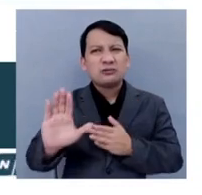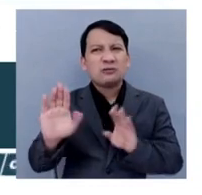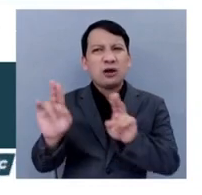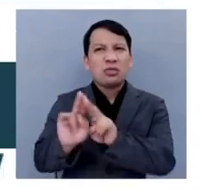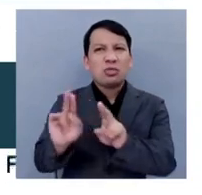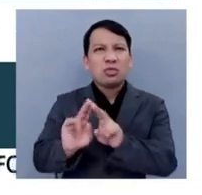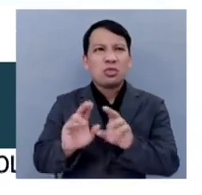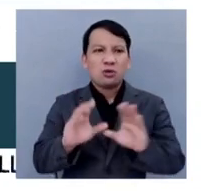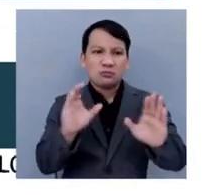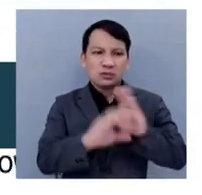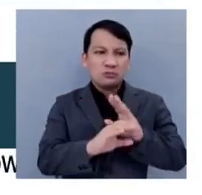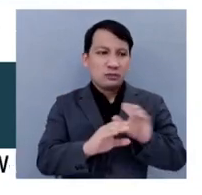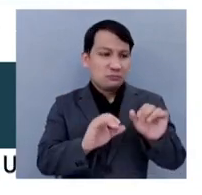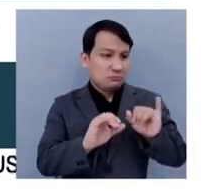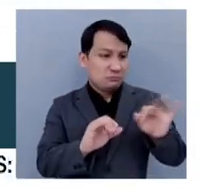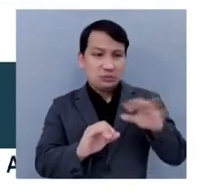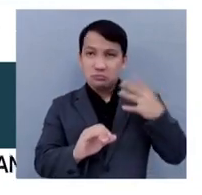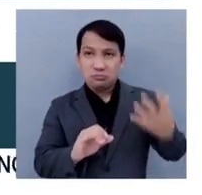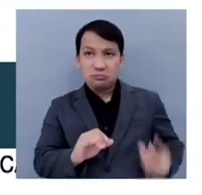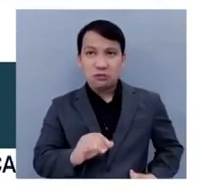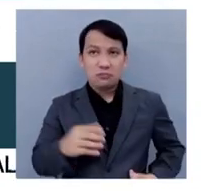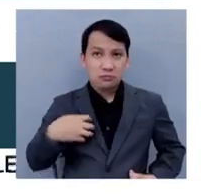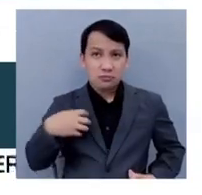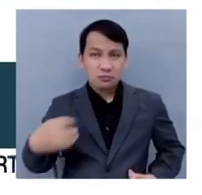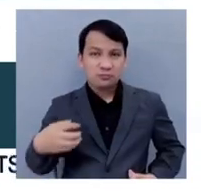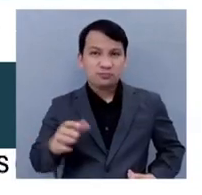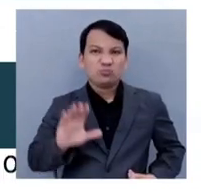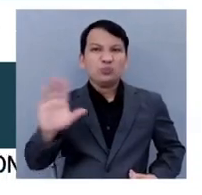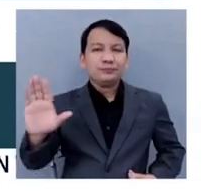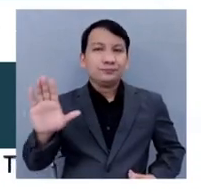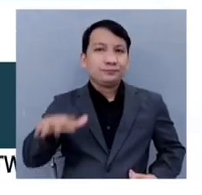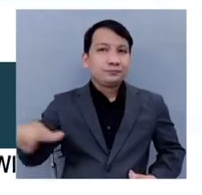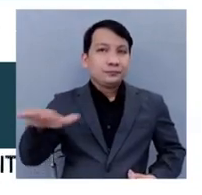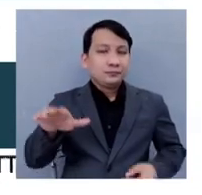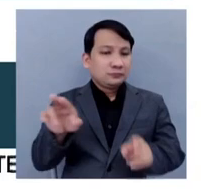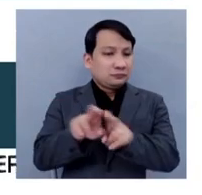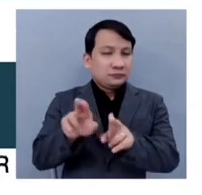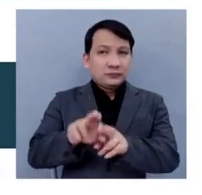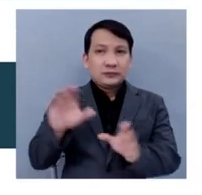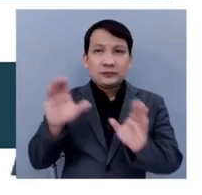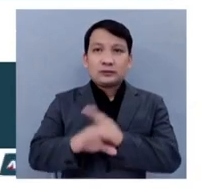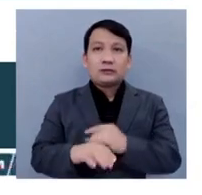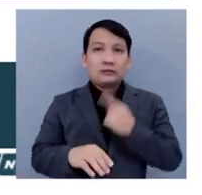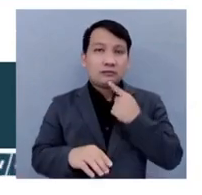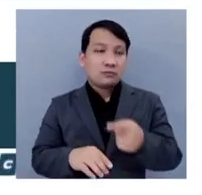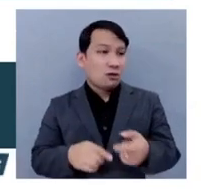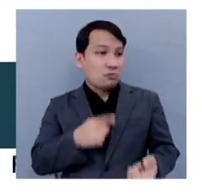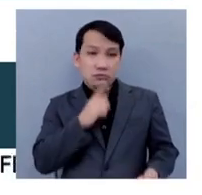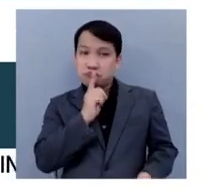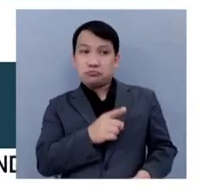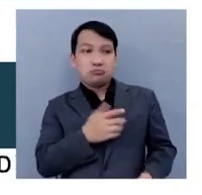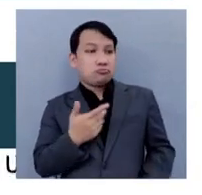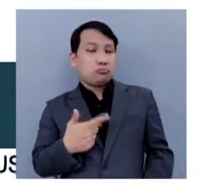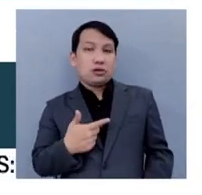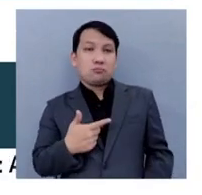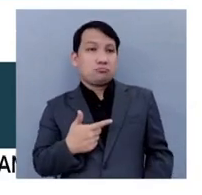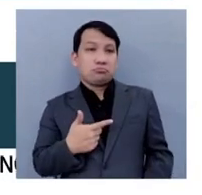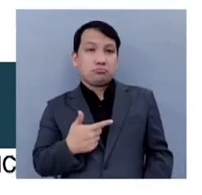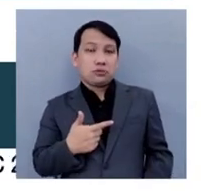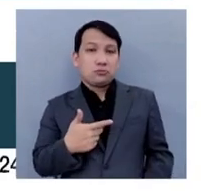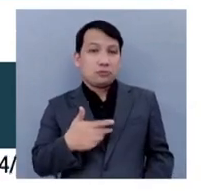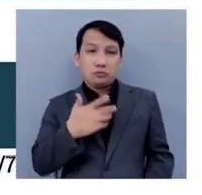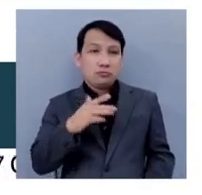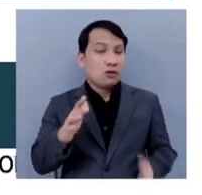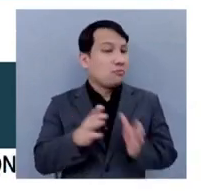criminals. If there's corruption in the police force in going after ordinary criminals, I'm certain there is even worse